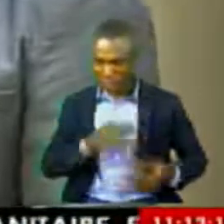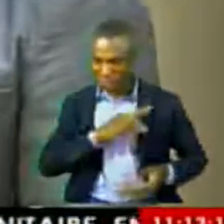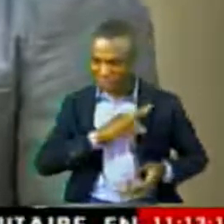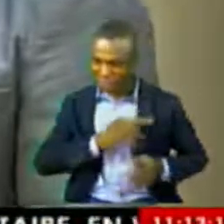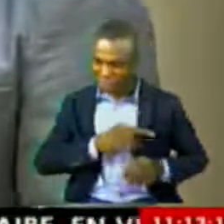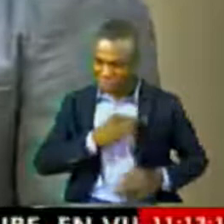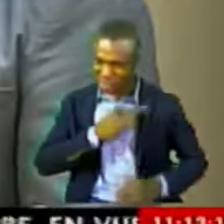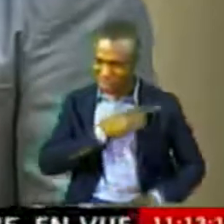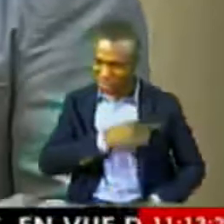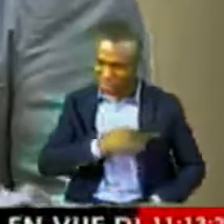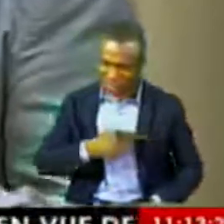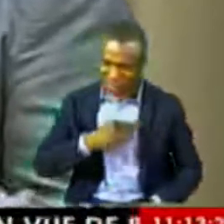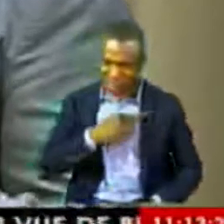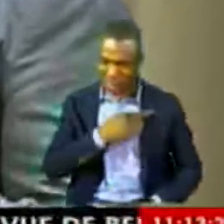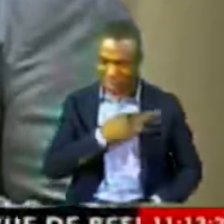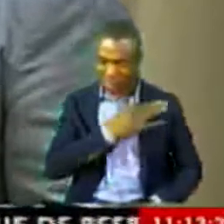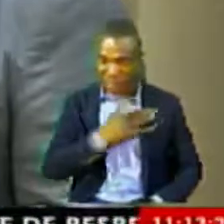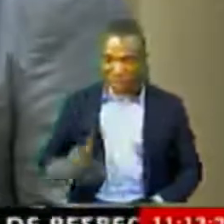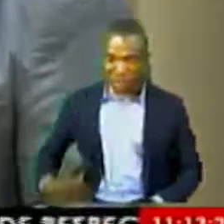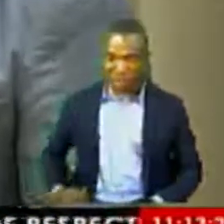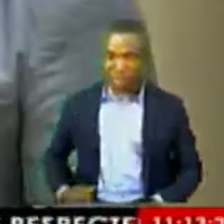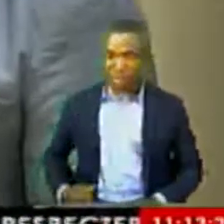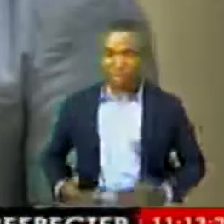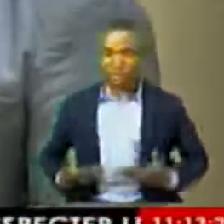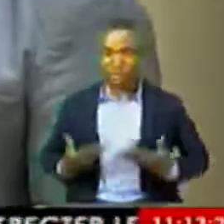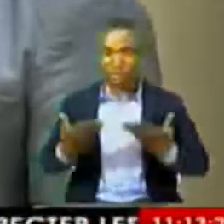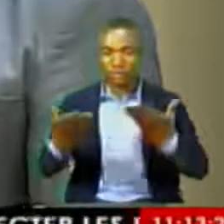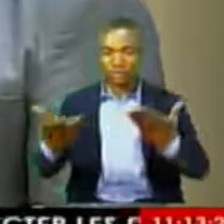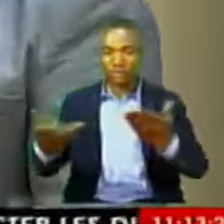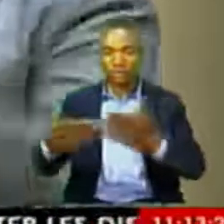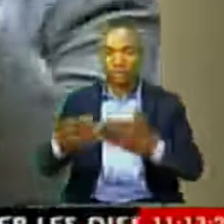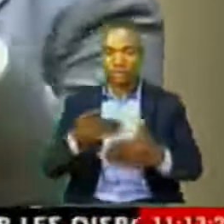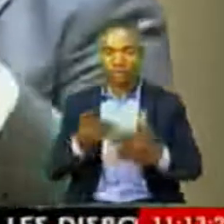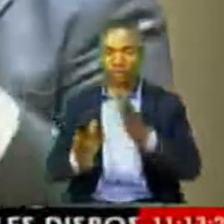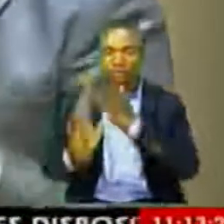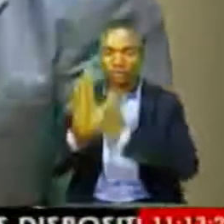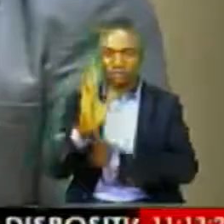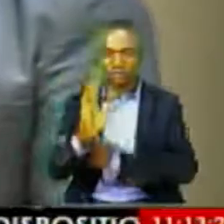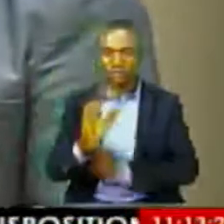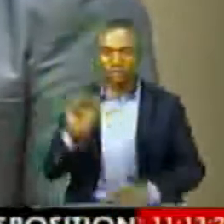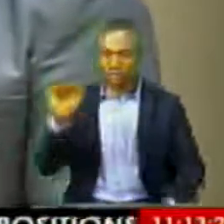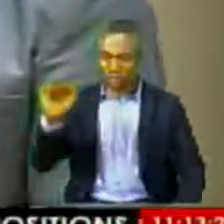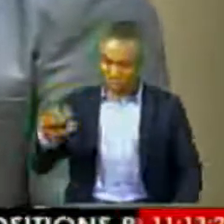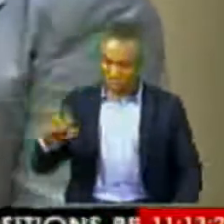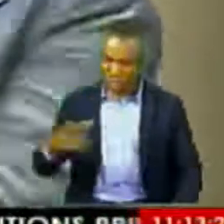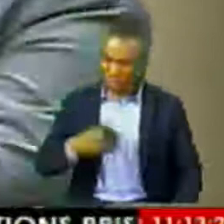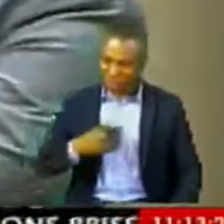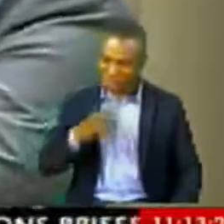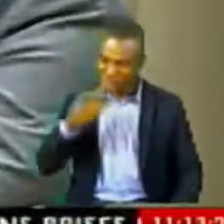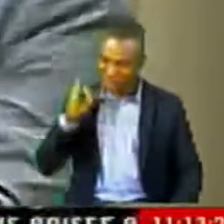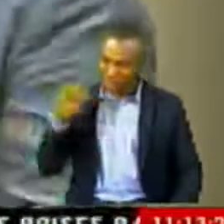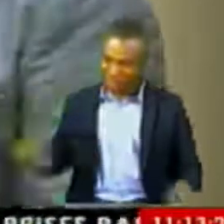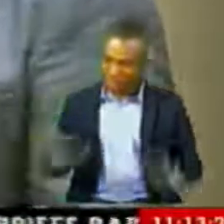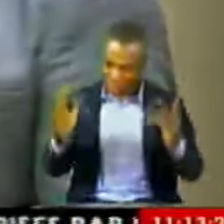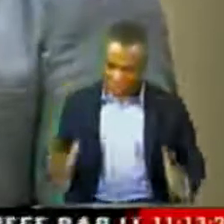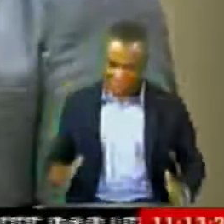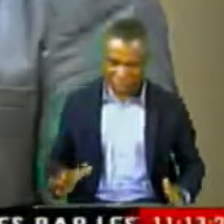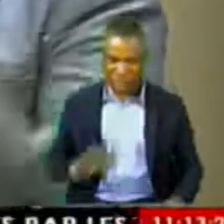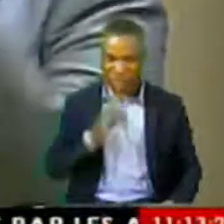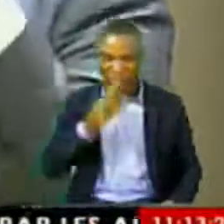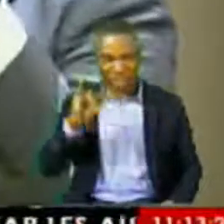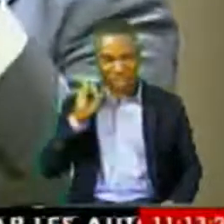bring that life to God. Just make repent, but not repent to God. I've did this, I've did